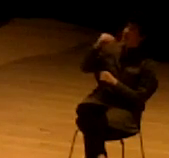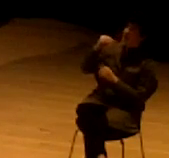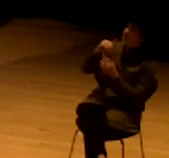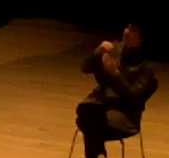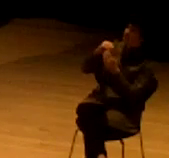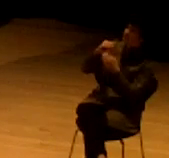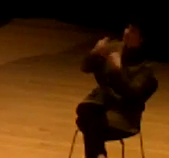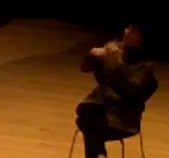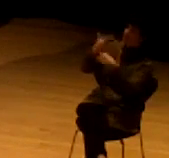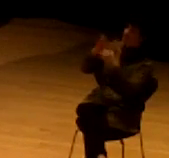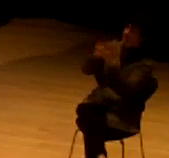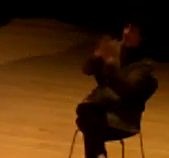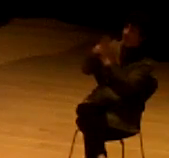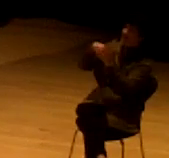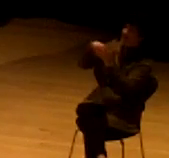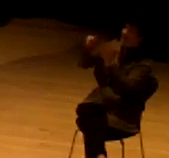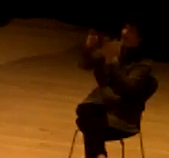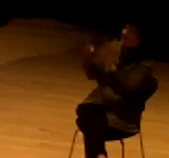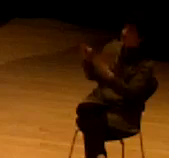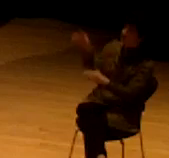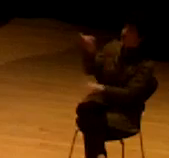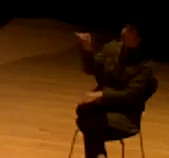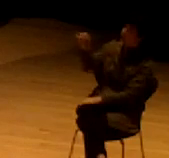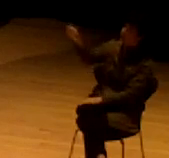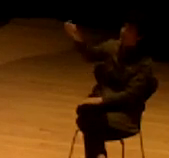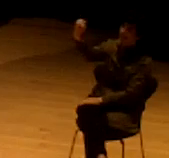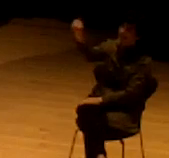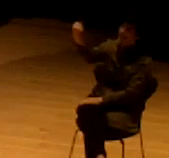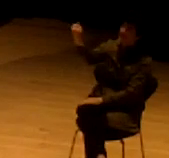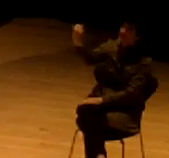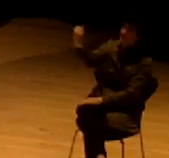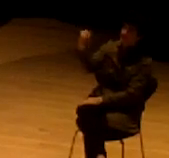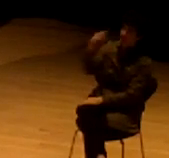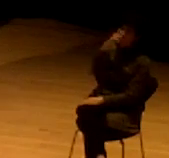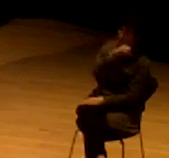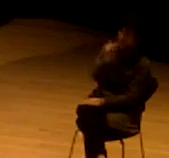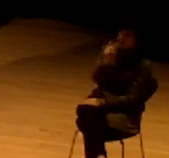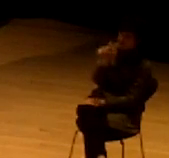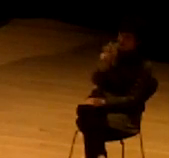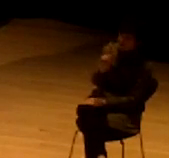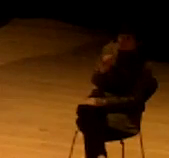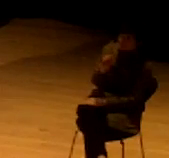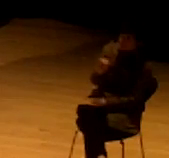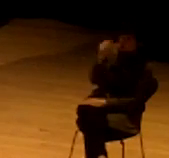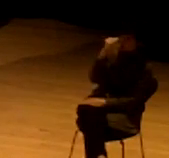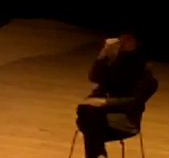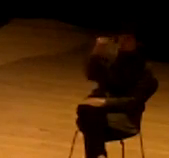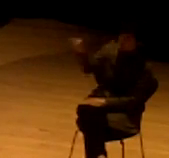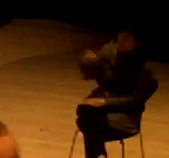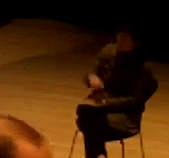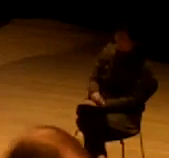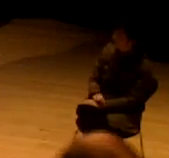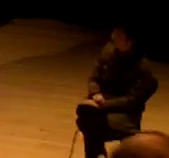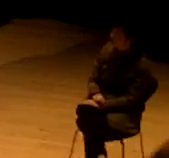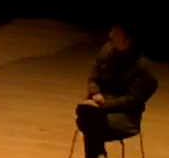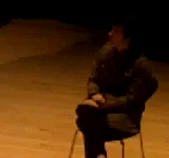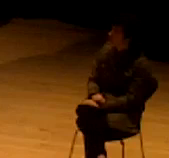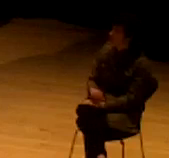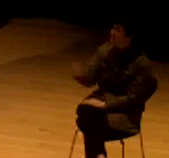dancer in a short amount of time. Yes. as well. So I guess what my real question is, like, how do you feel that you had to orchestrate your